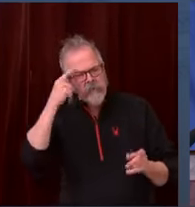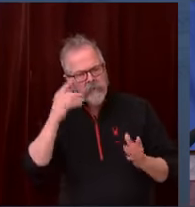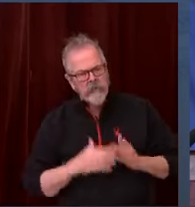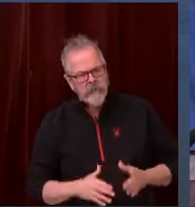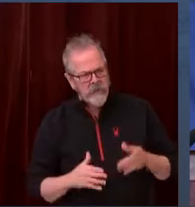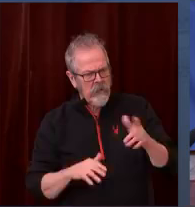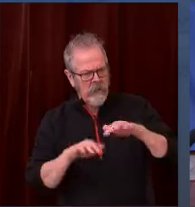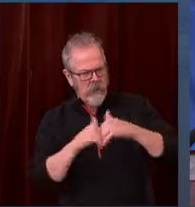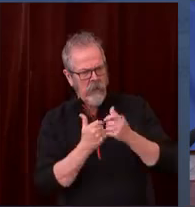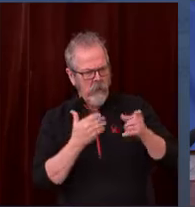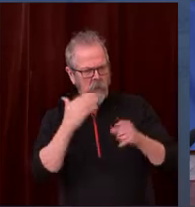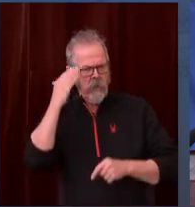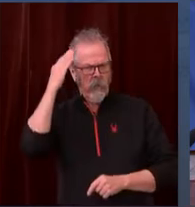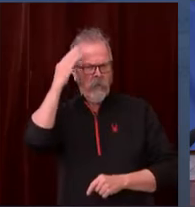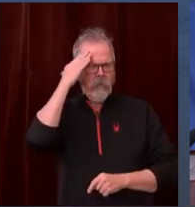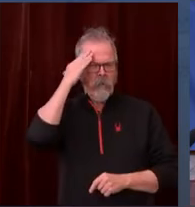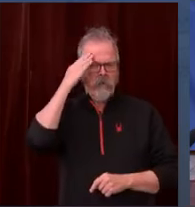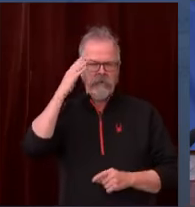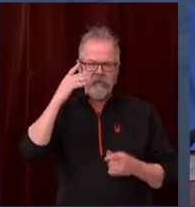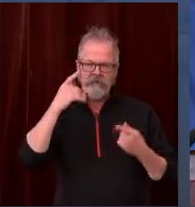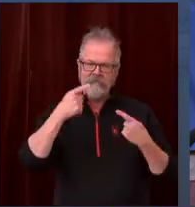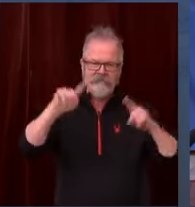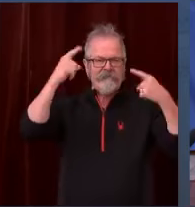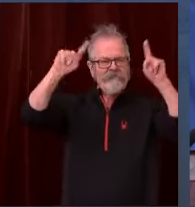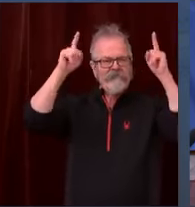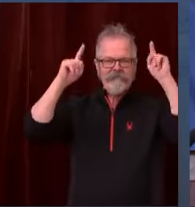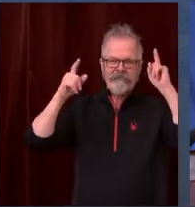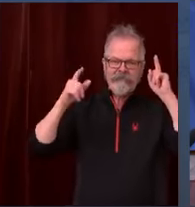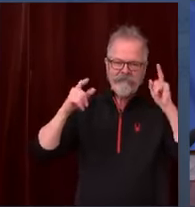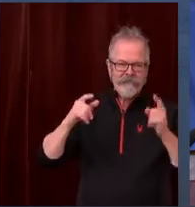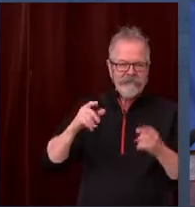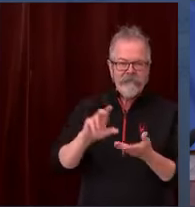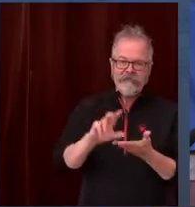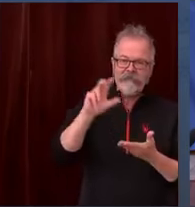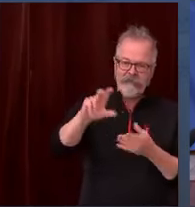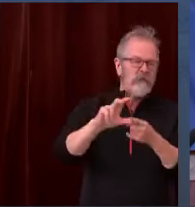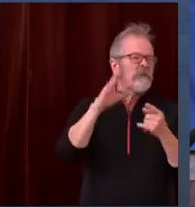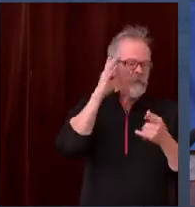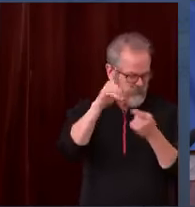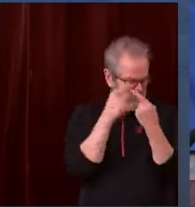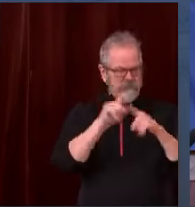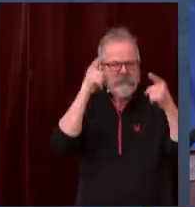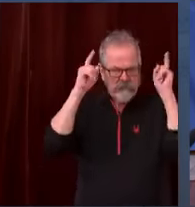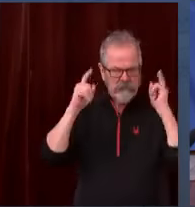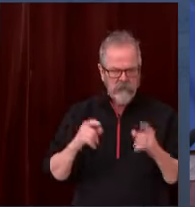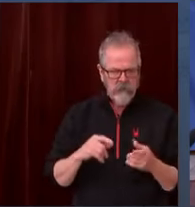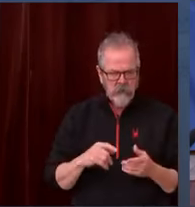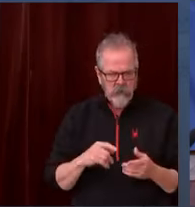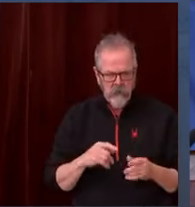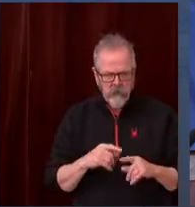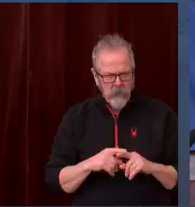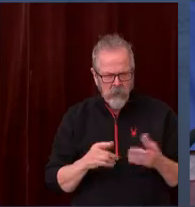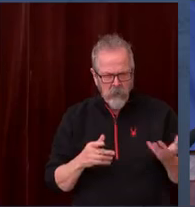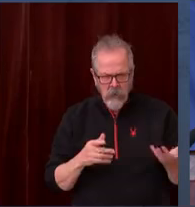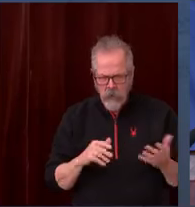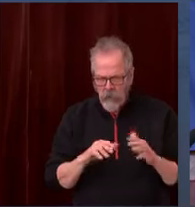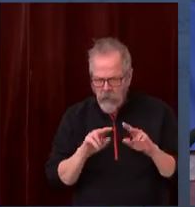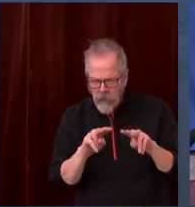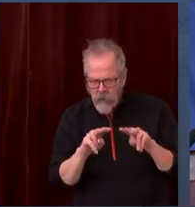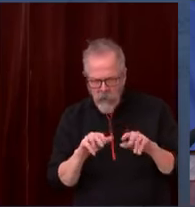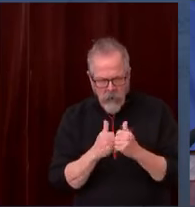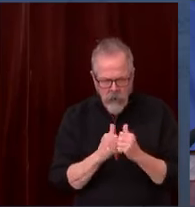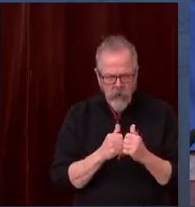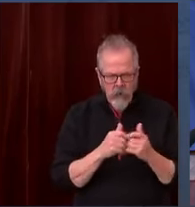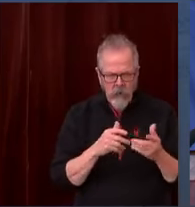success? Because obviously just putting money into this doesn't guarantee an outcome. It's directional. We want to see the arc of the